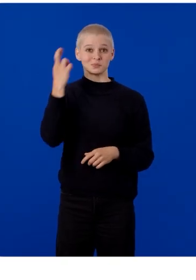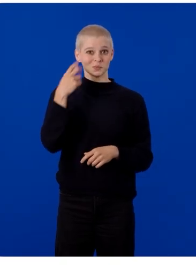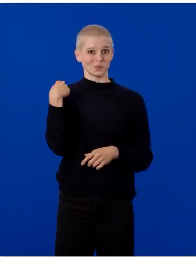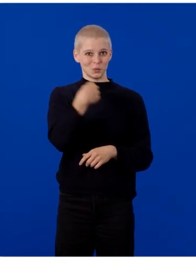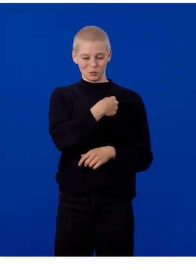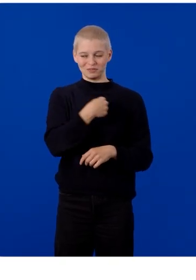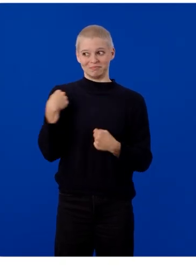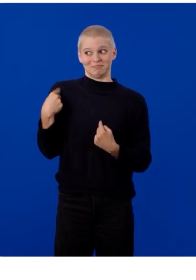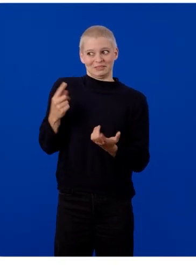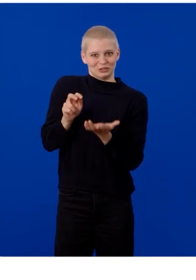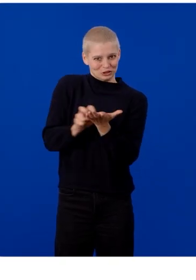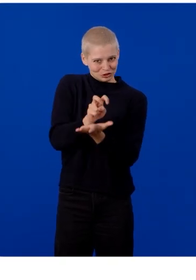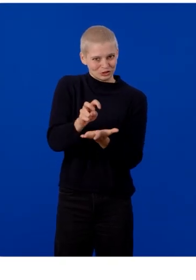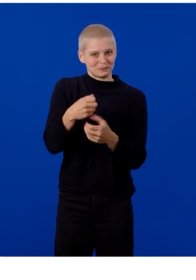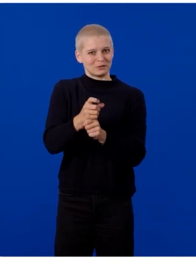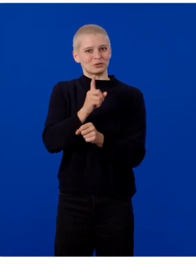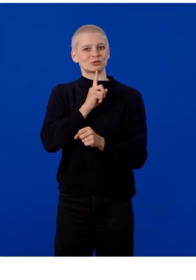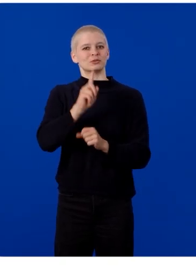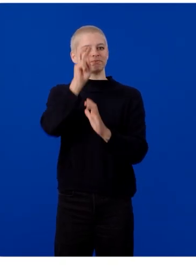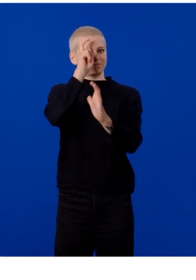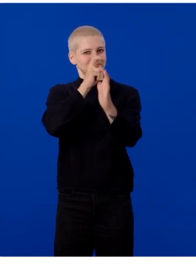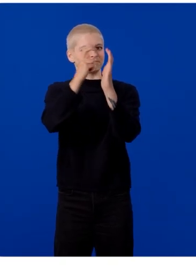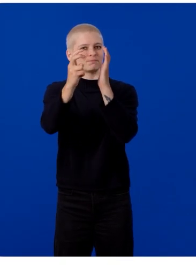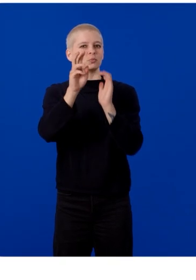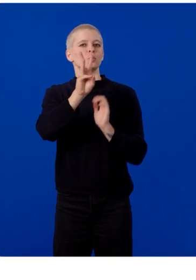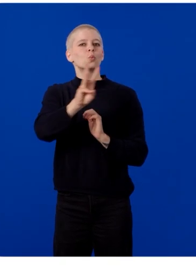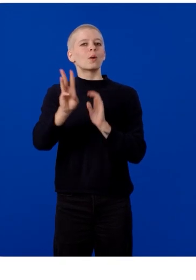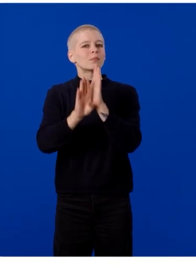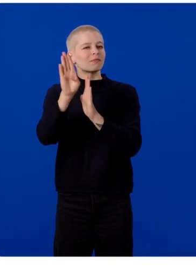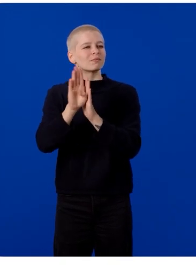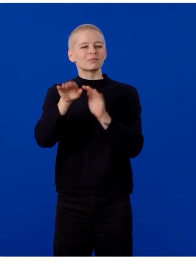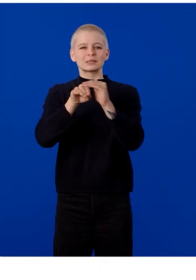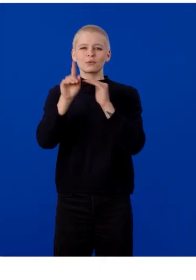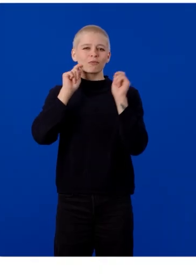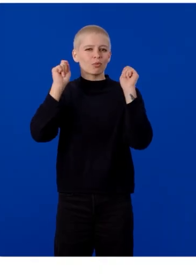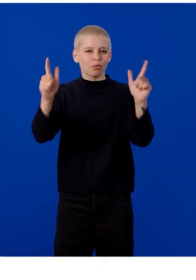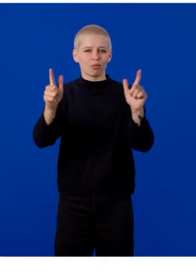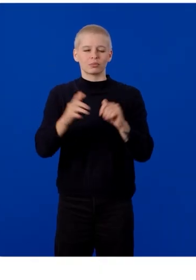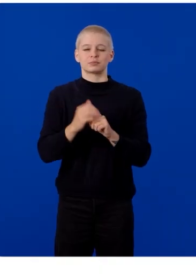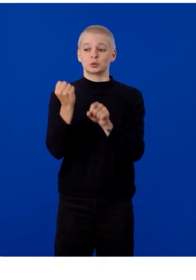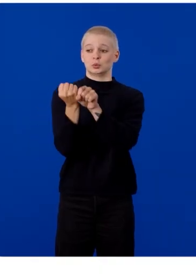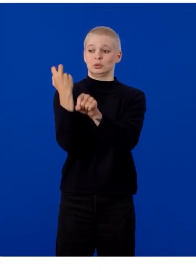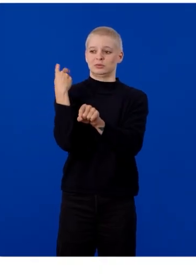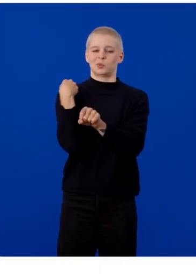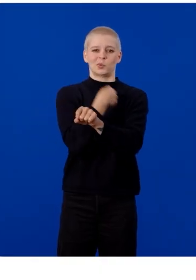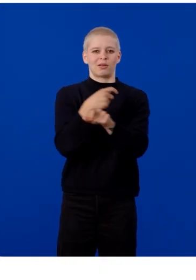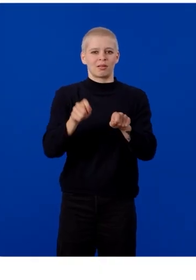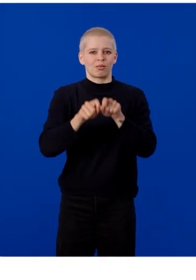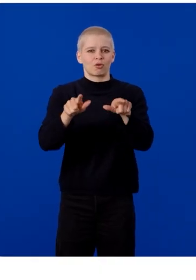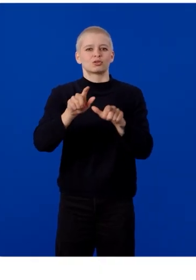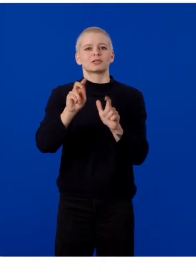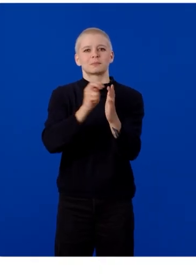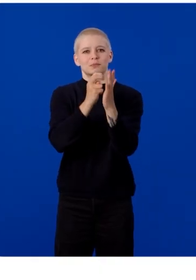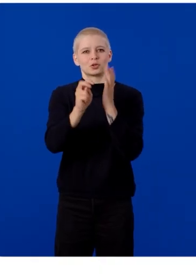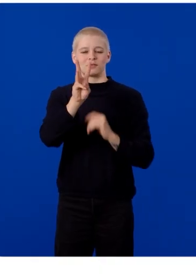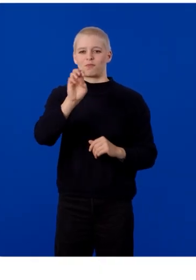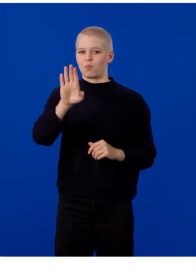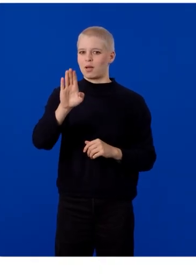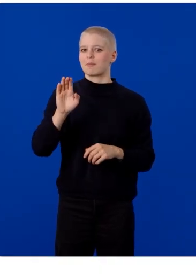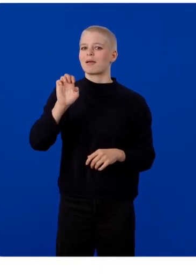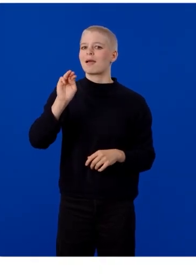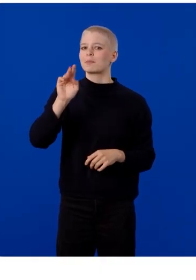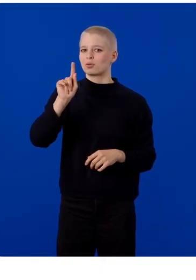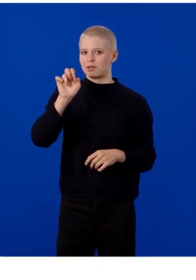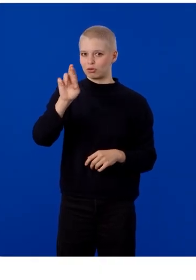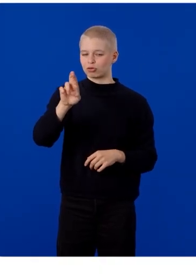to make immersive web development accessible to everyone. 2 years ago, we launched the Immersive Web Emulator,